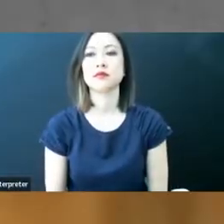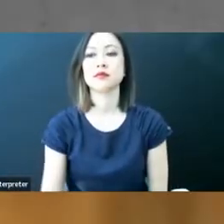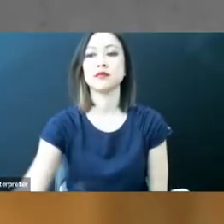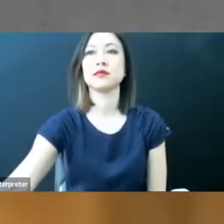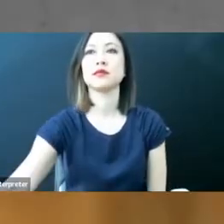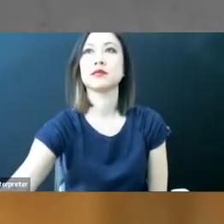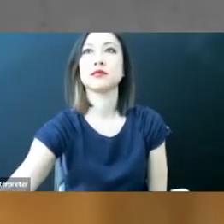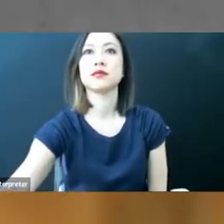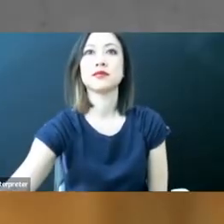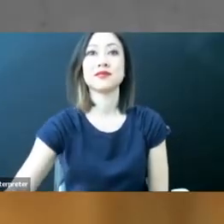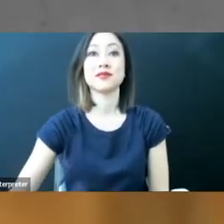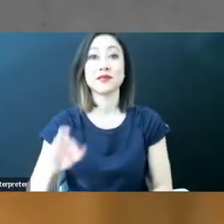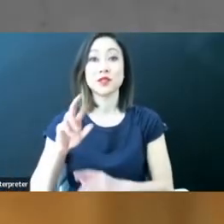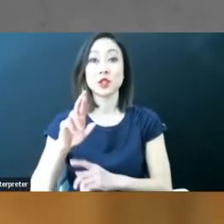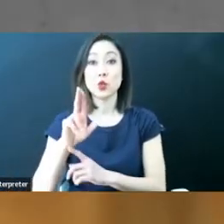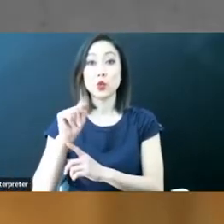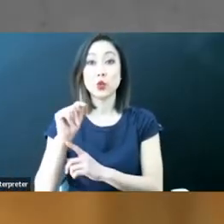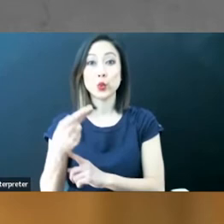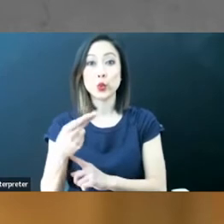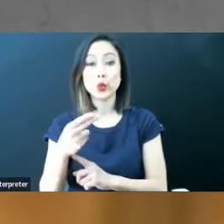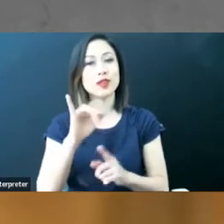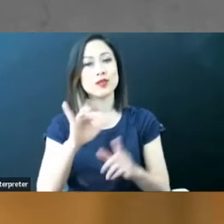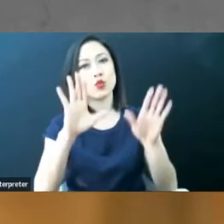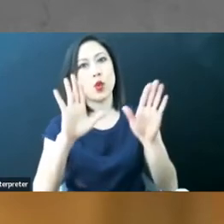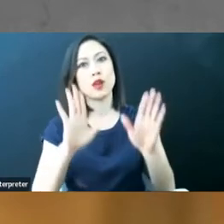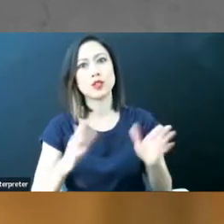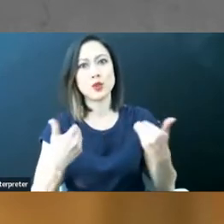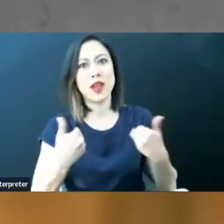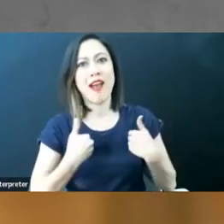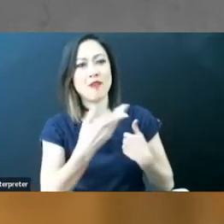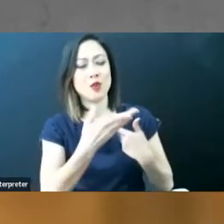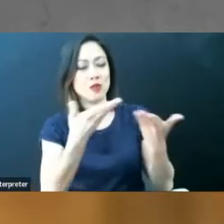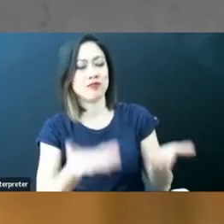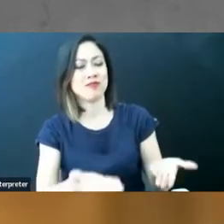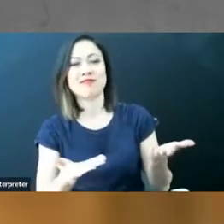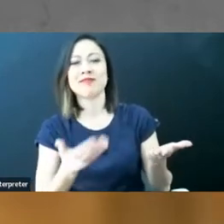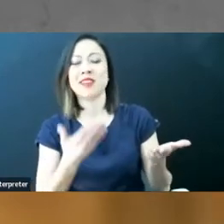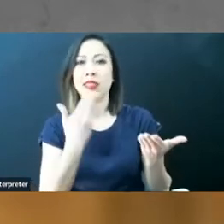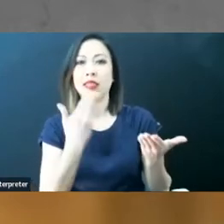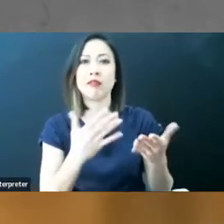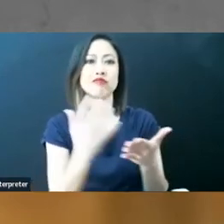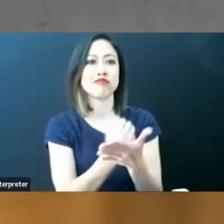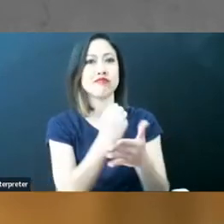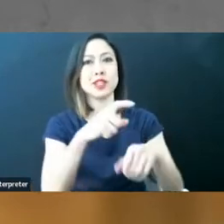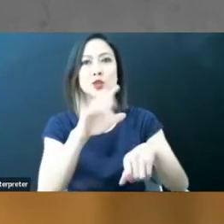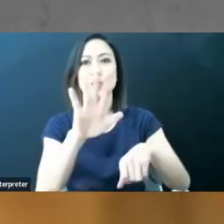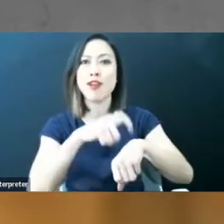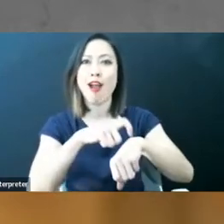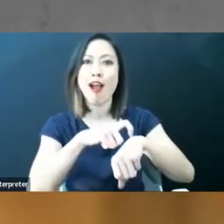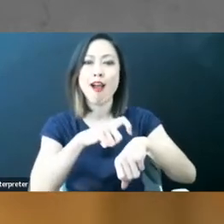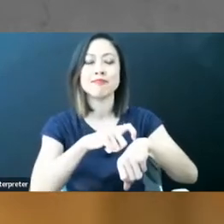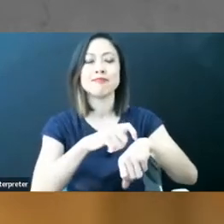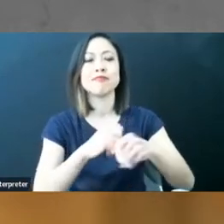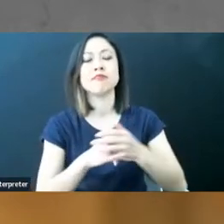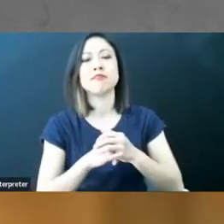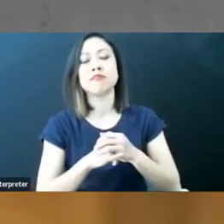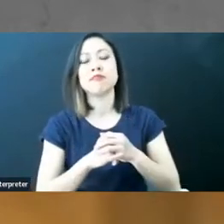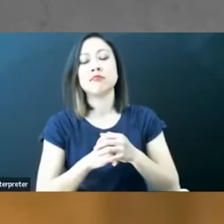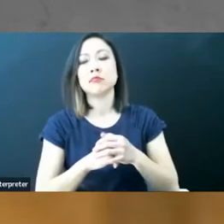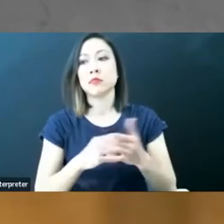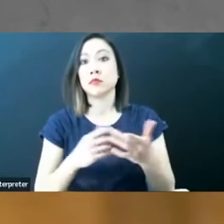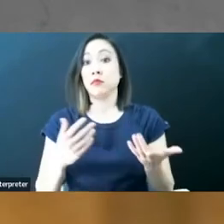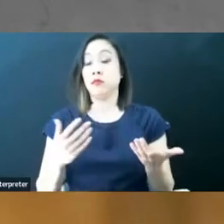So Ruth, it's wonderful to have you, and I thank you for taking the time. And as we've had these